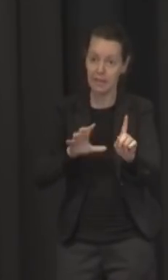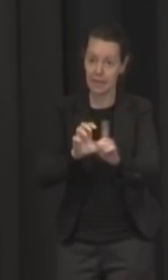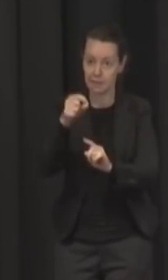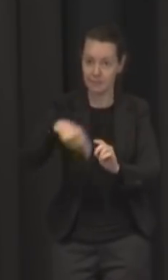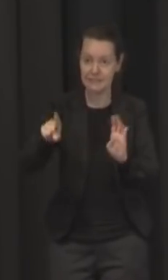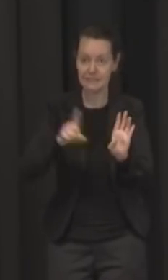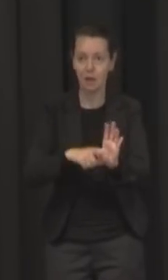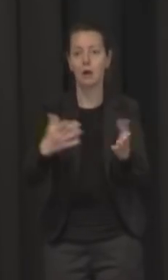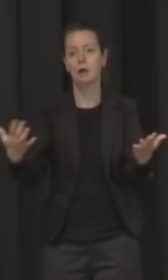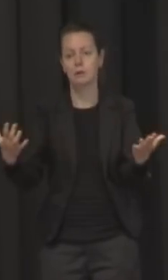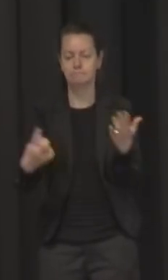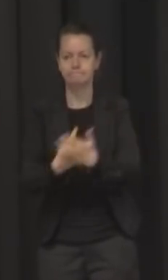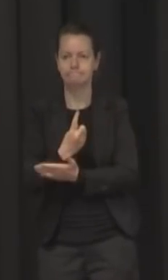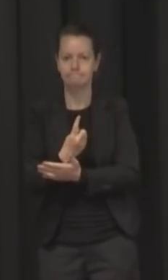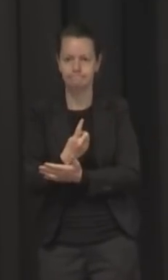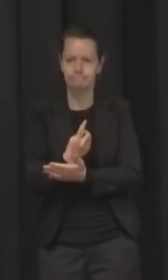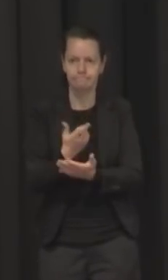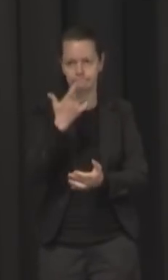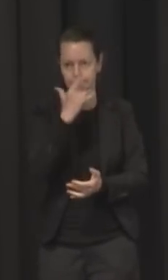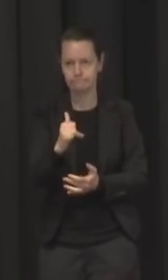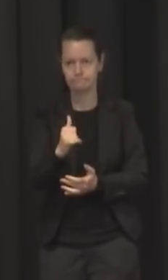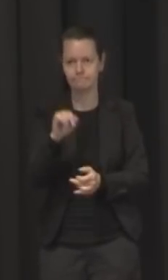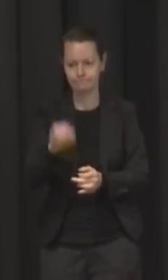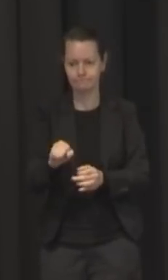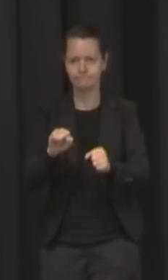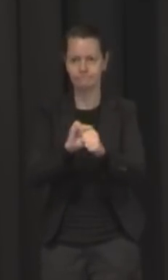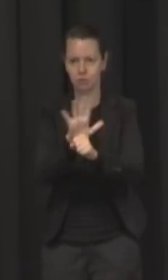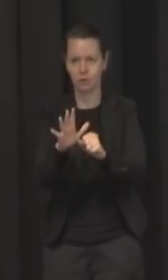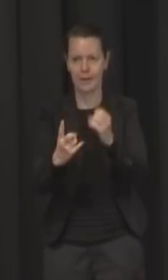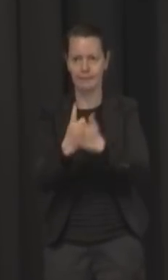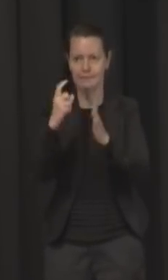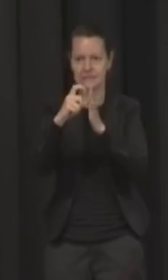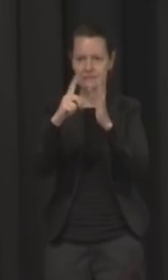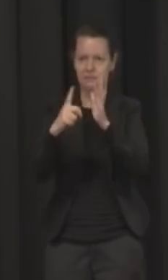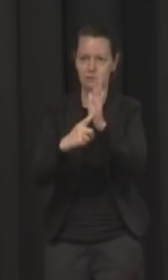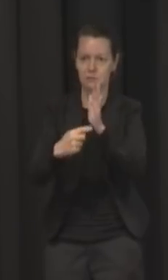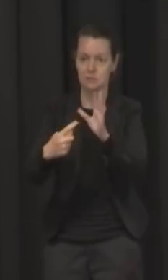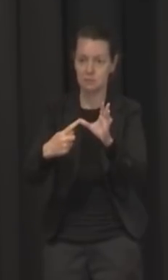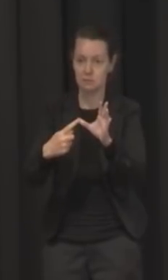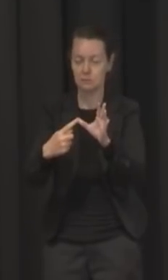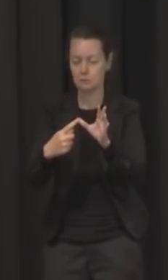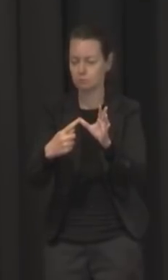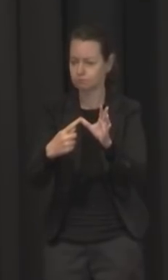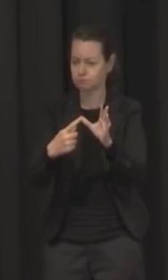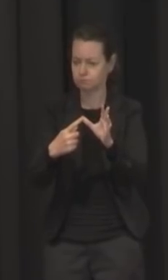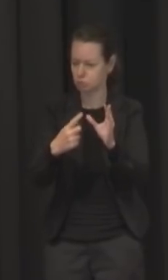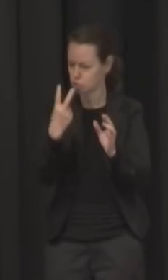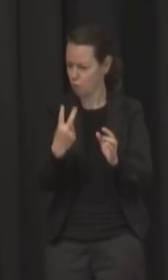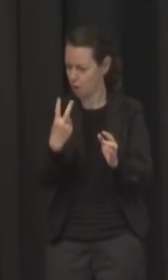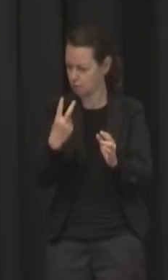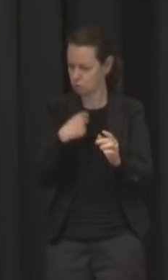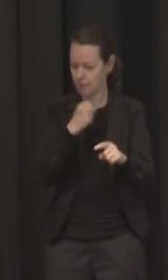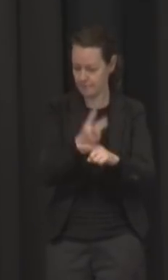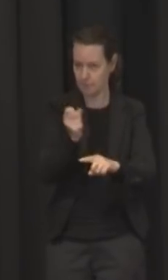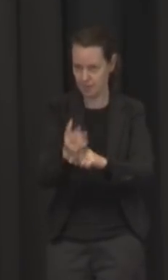up with this Delta variant comes to Melbourne. Came once or twice. I think we defeated it. Then it came and we could